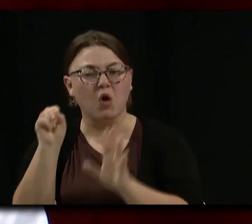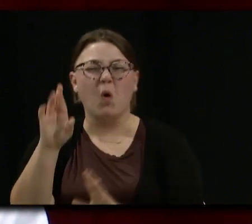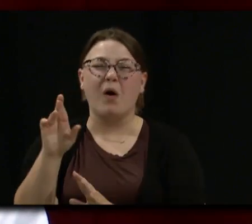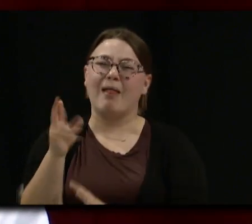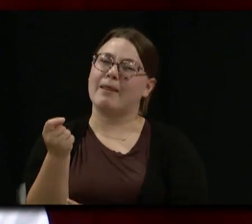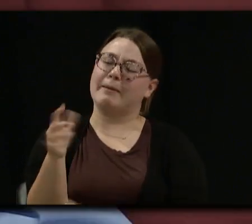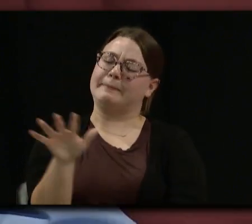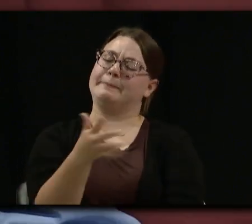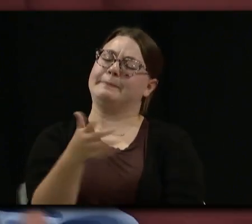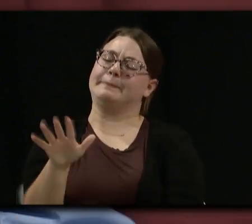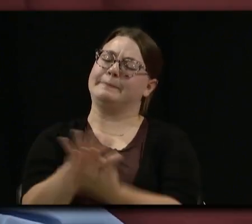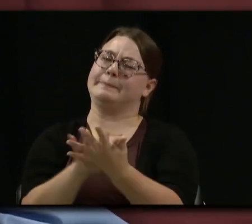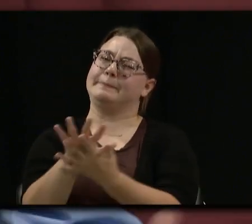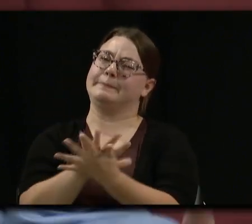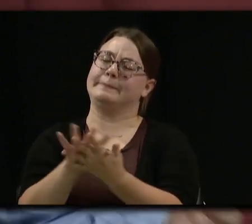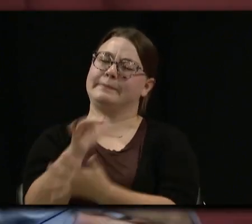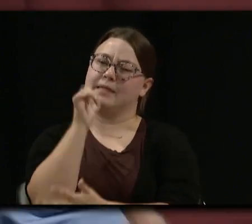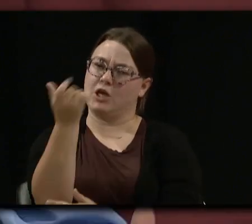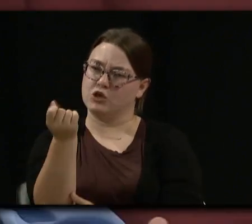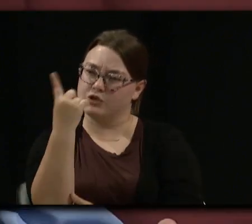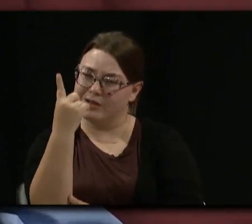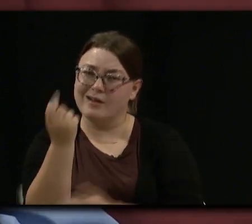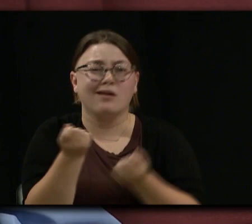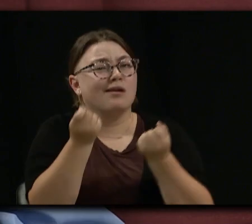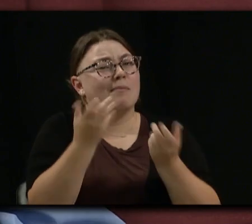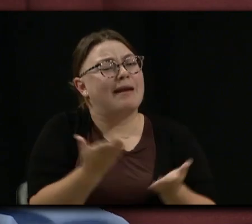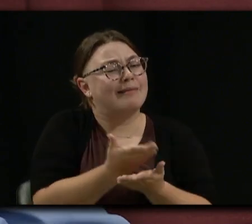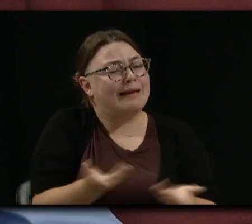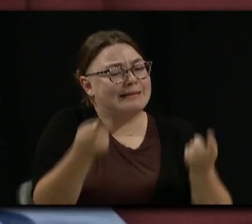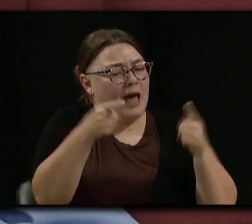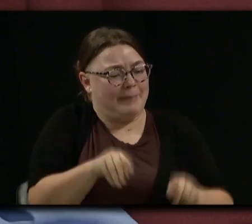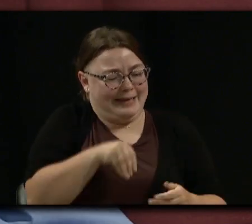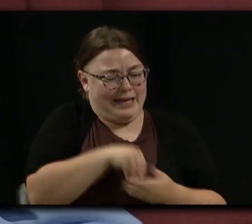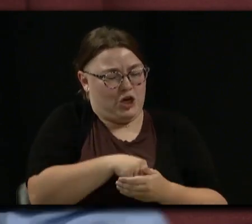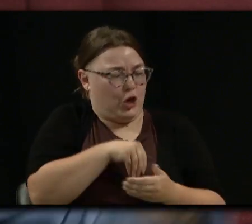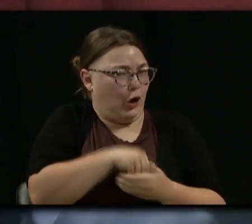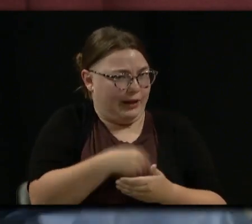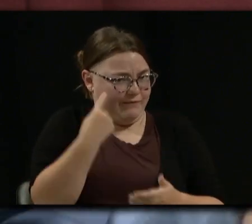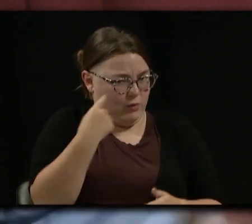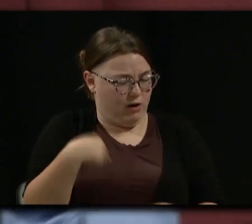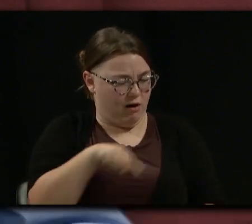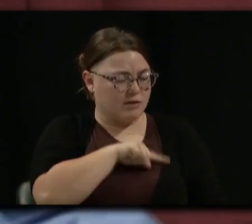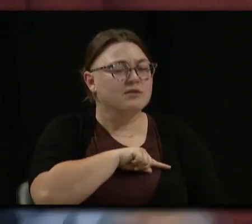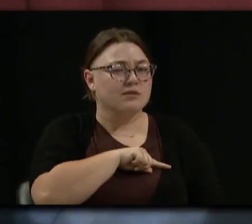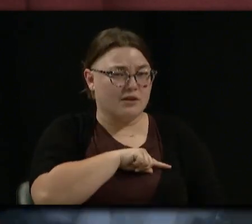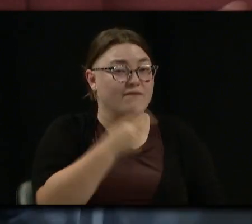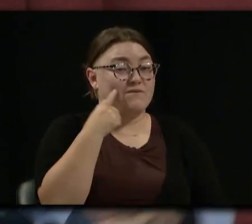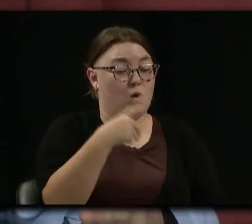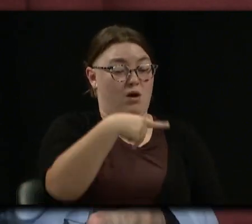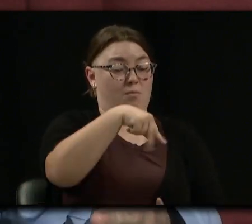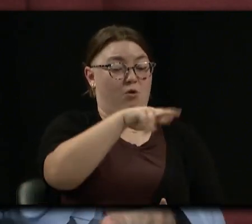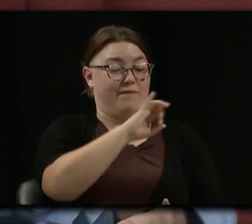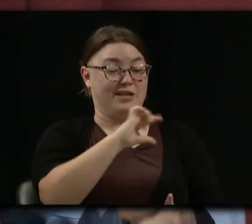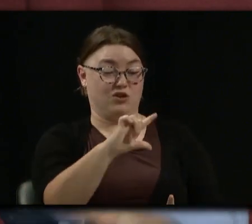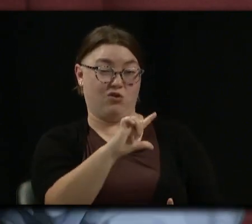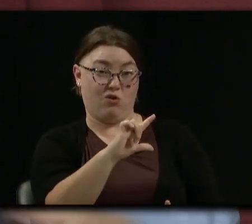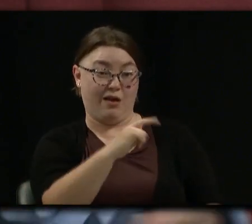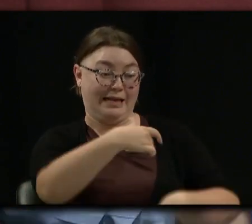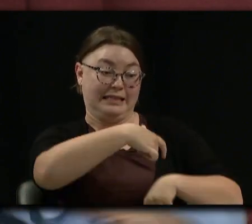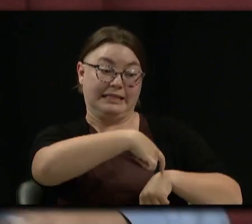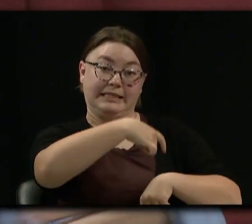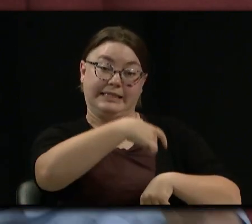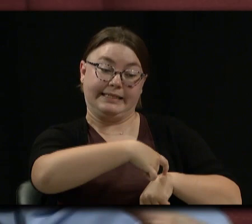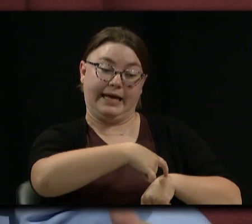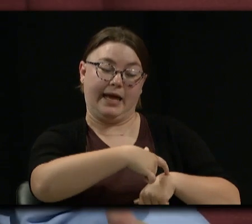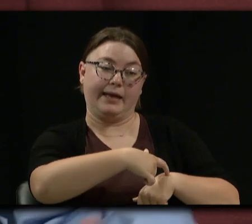understood? A lot of the things that happen more internally, one of the things are on those provisionals, we have less time to